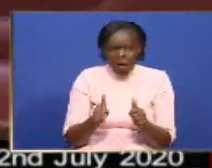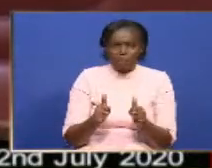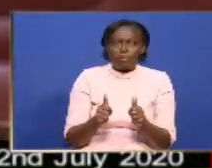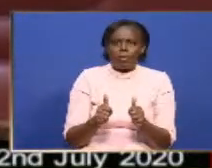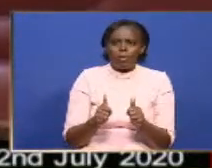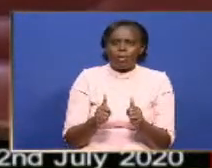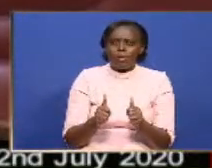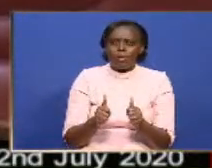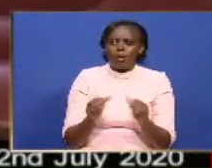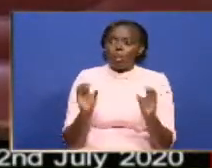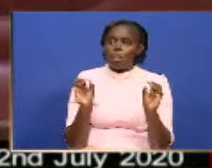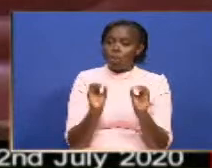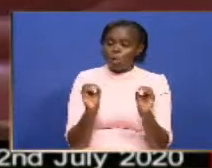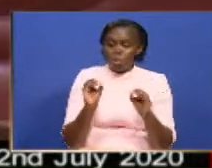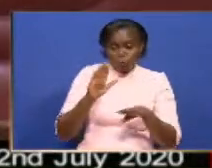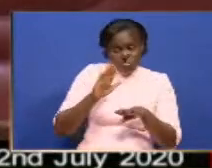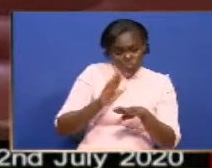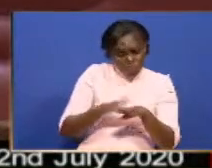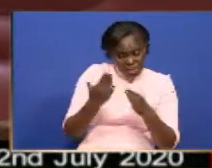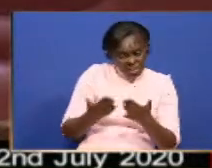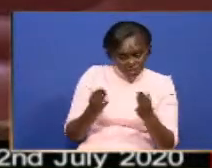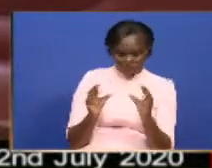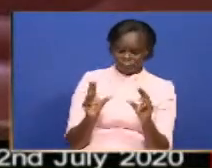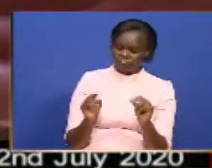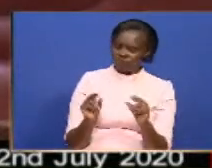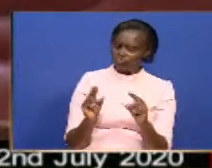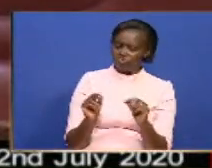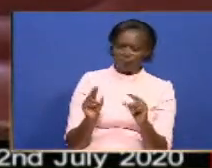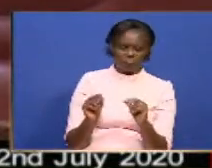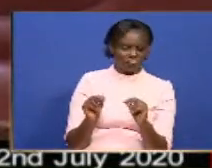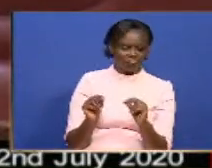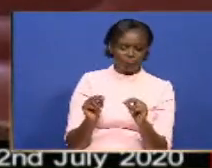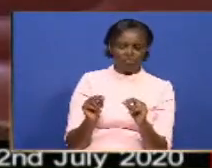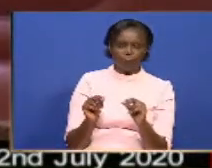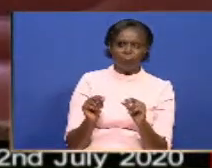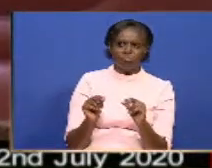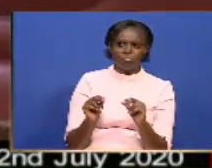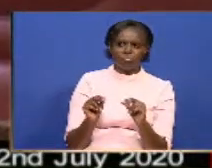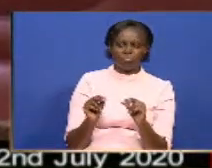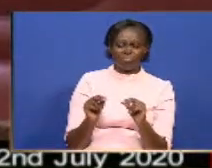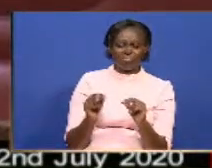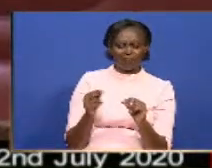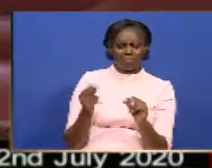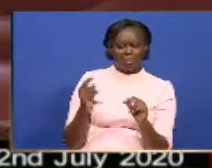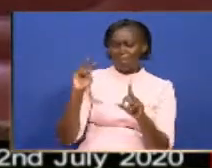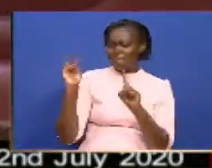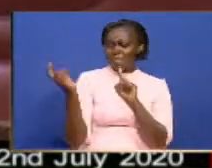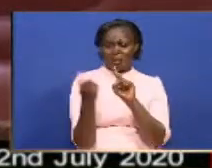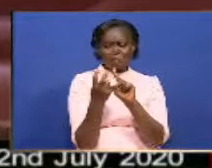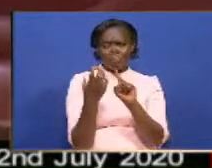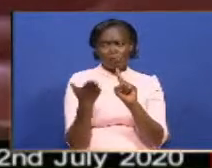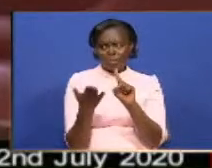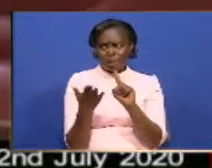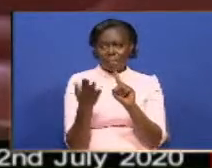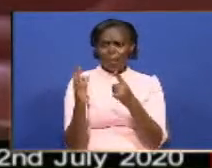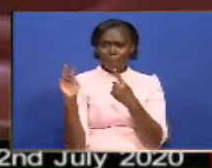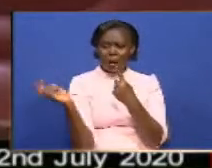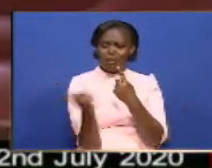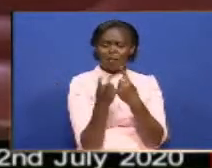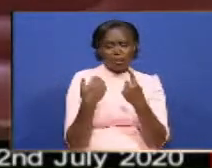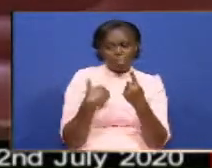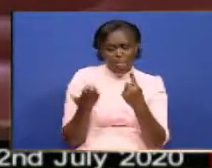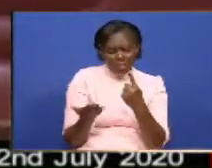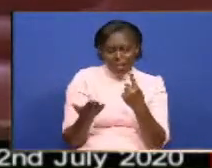It is not a good thing. And there is this perception that refugees